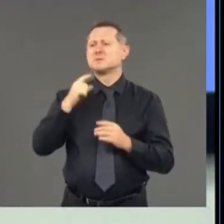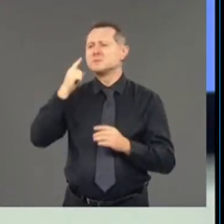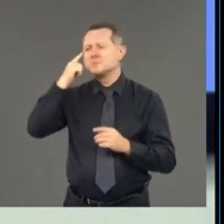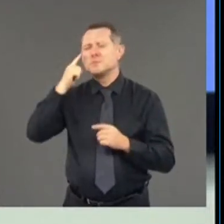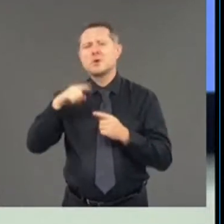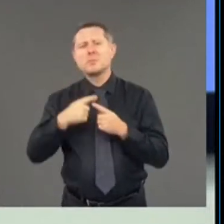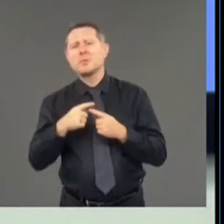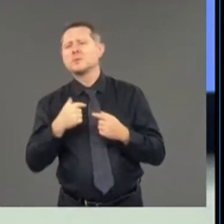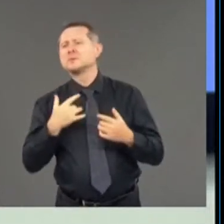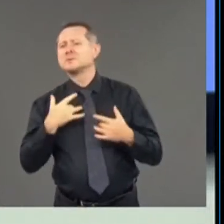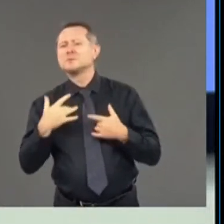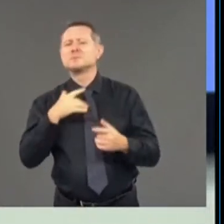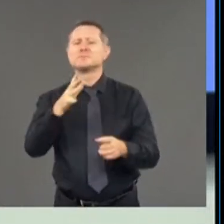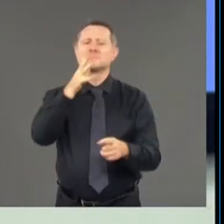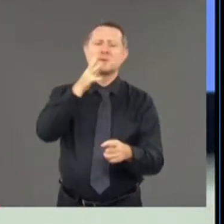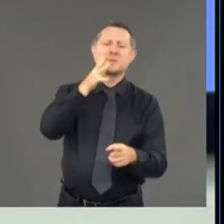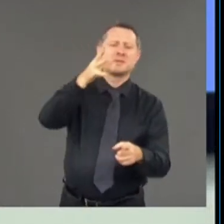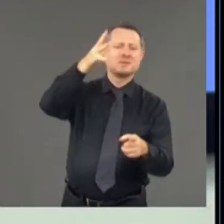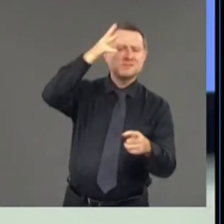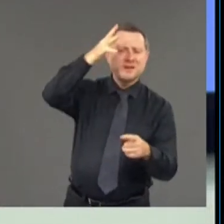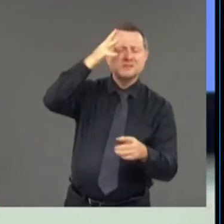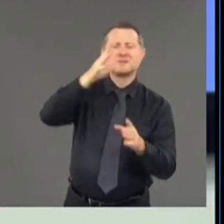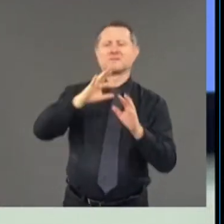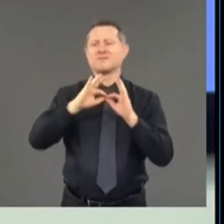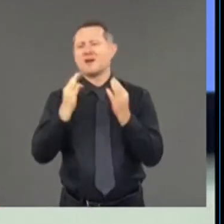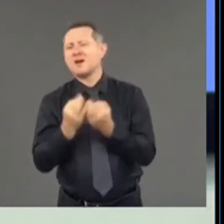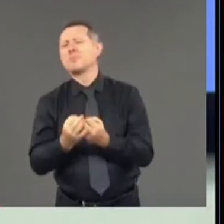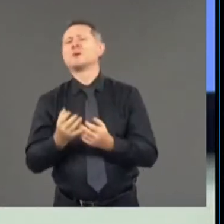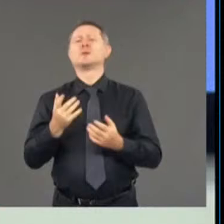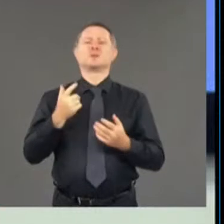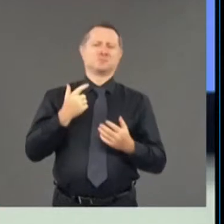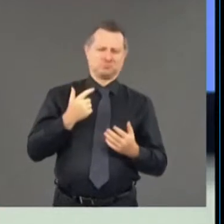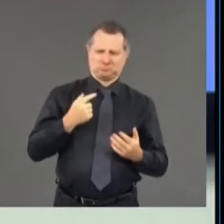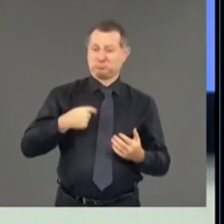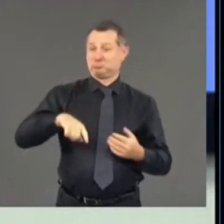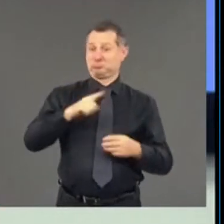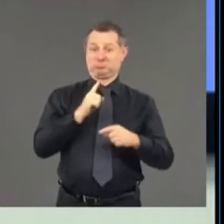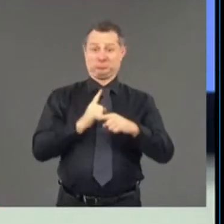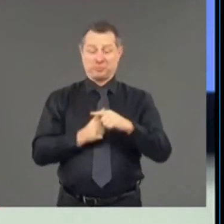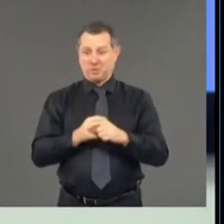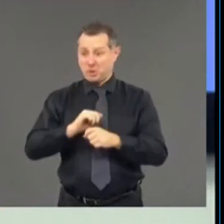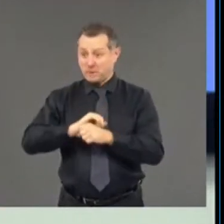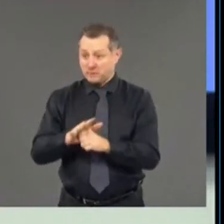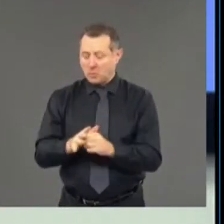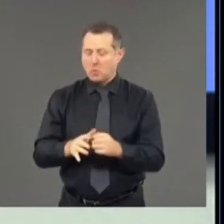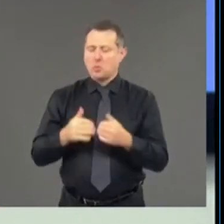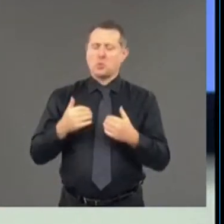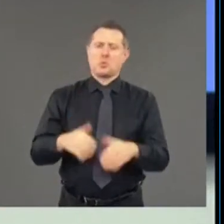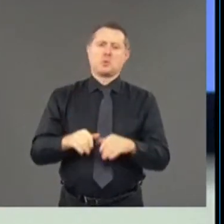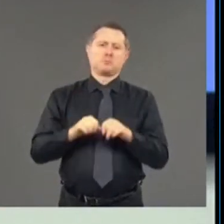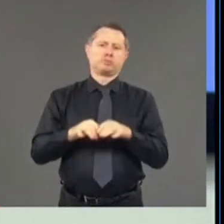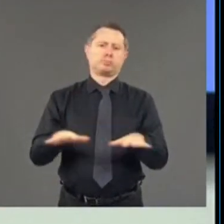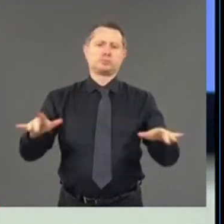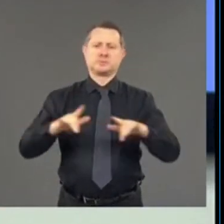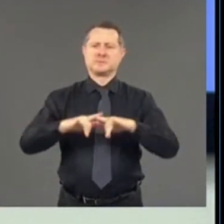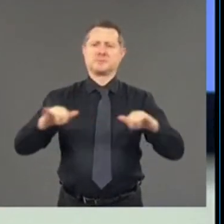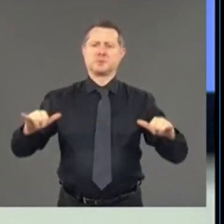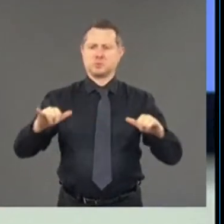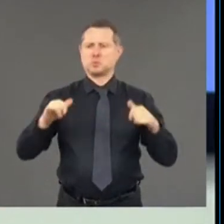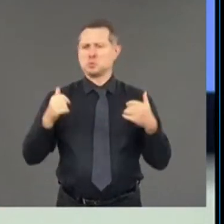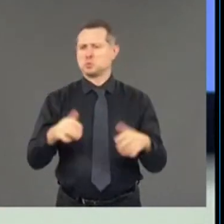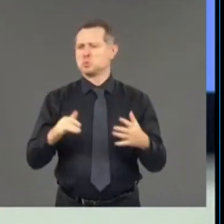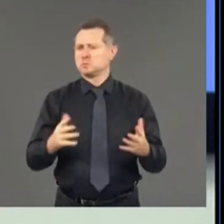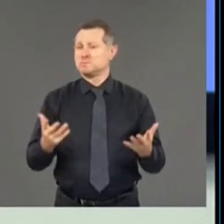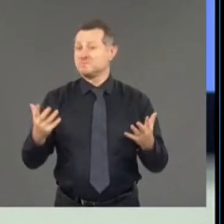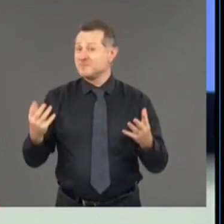and your sister or brother and the daily disruptions of how COVID-19 has affected your immediate family, along with the isolation and the